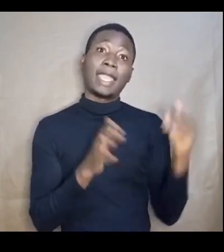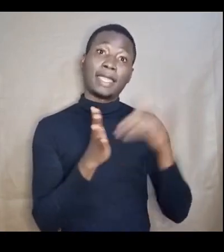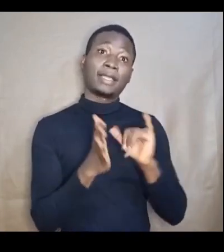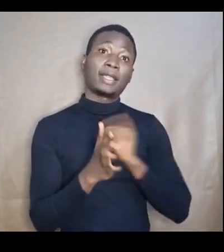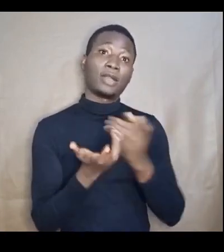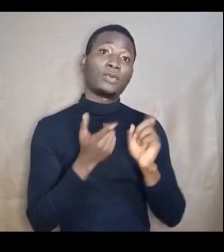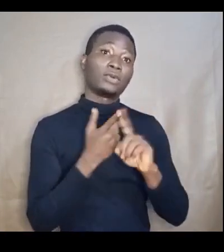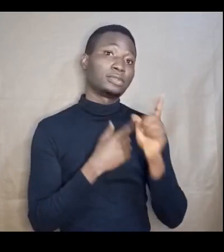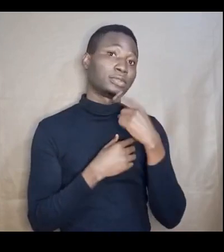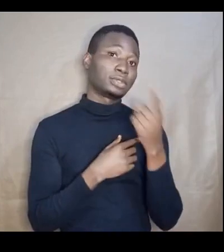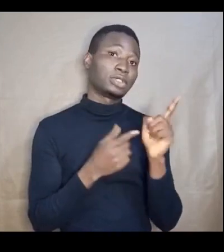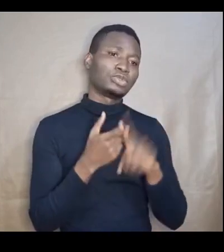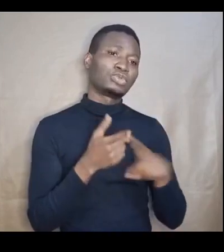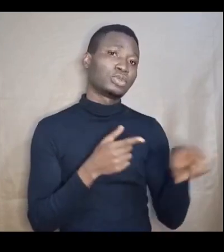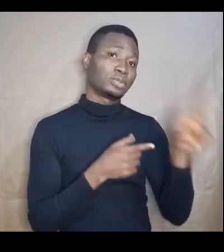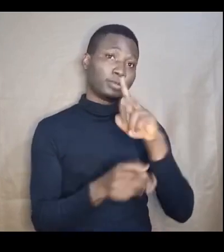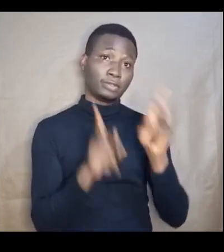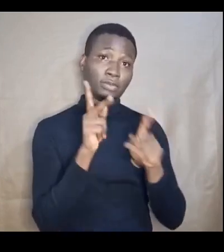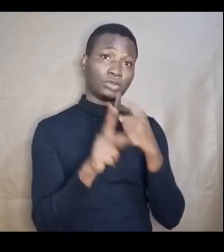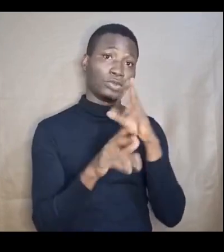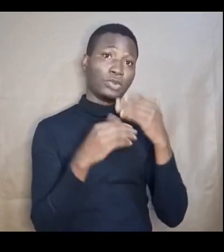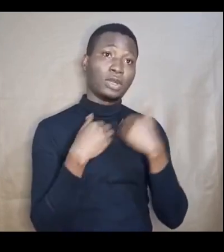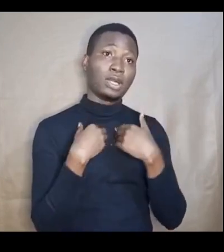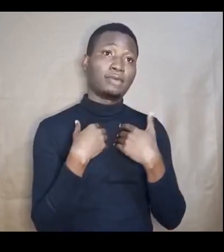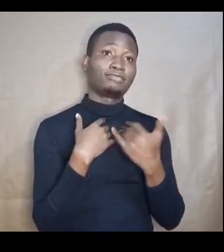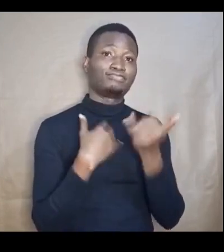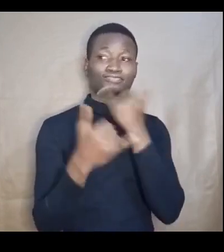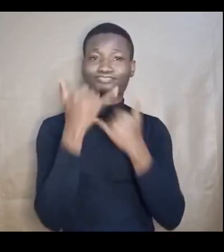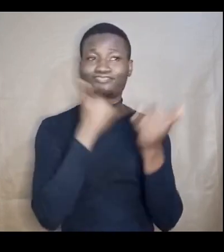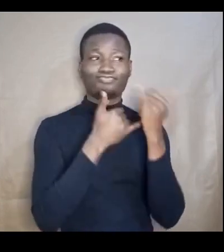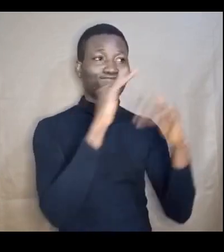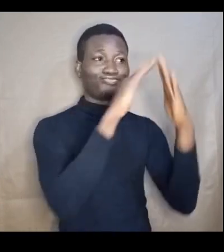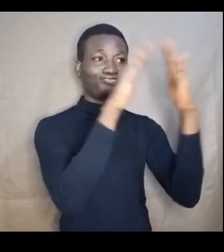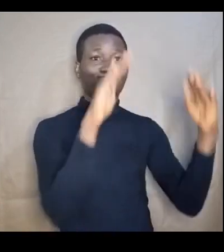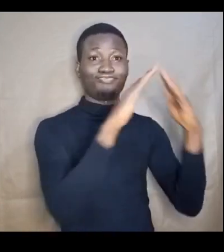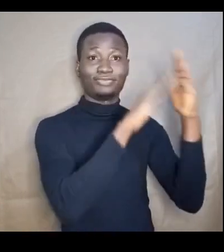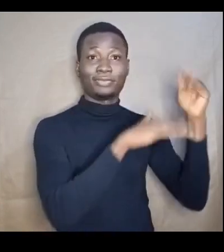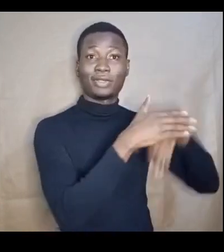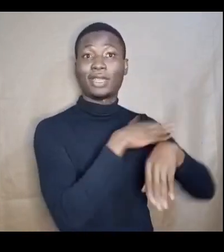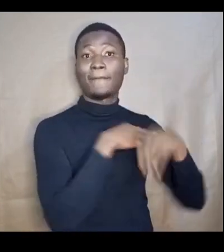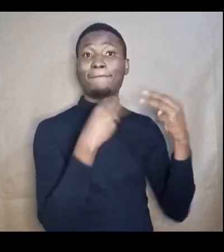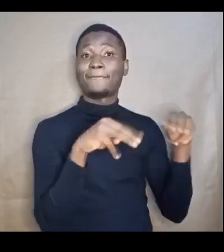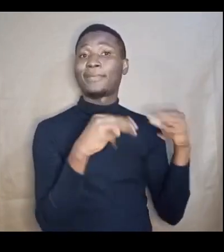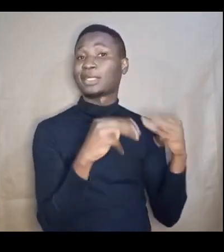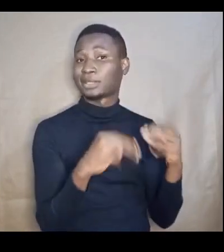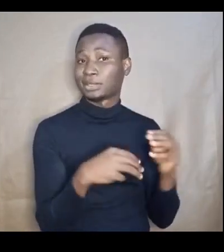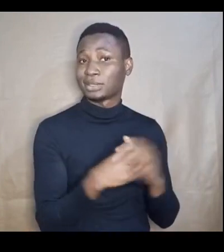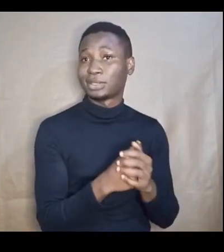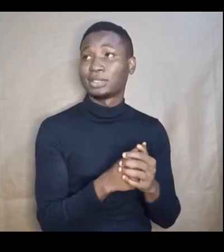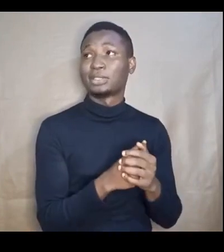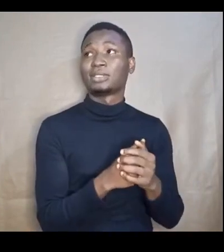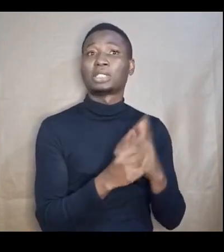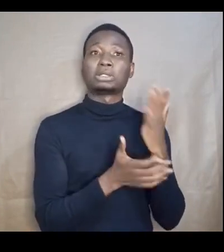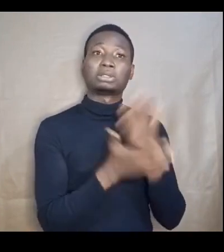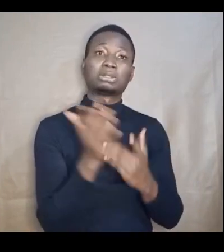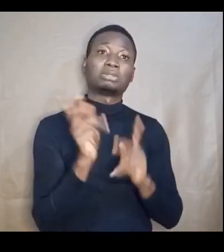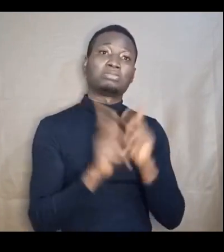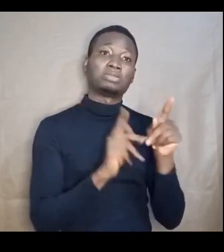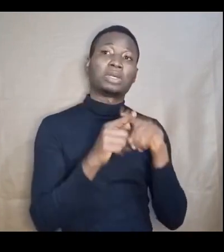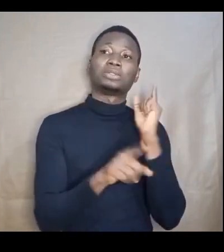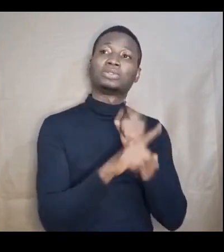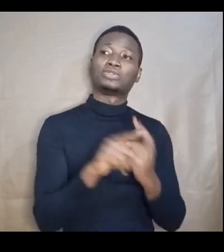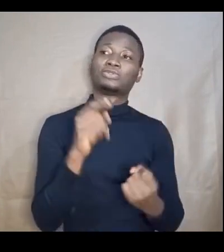illegal structures, unapproved structures in the markets, some people are building